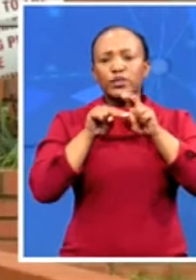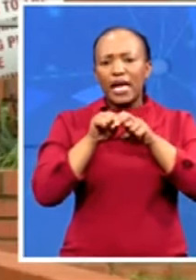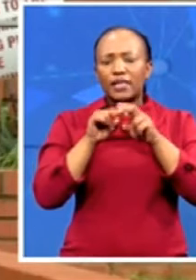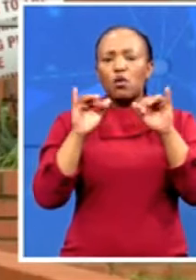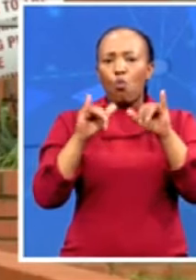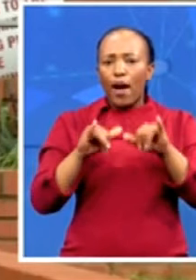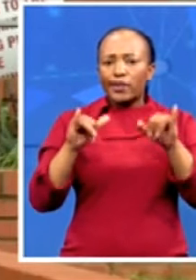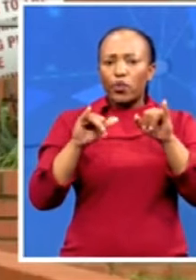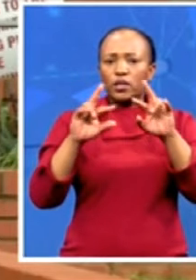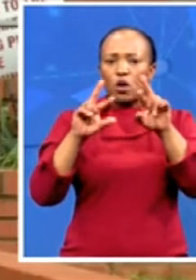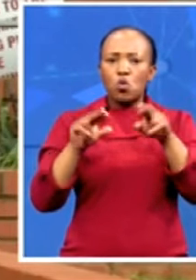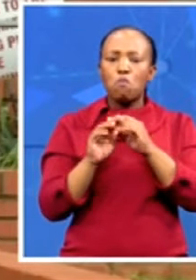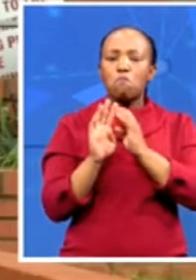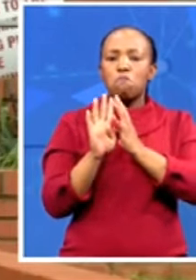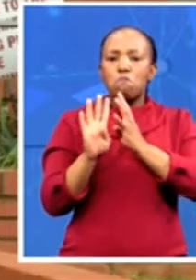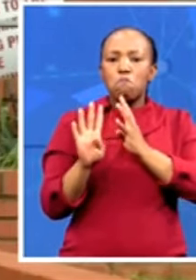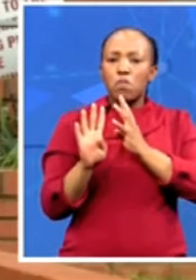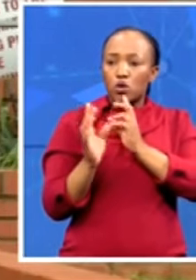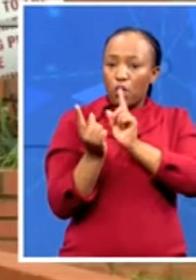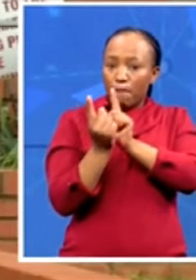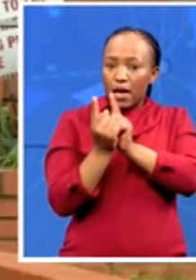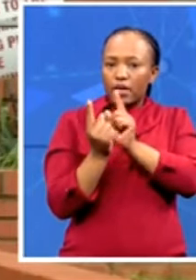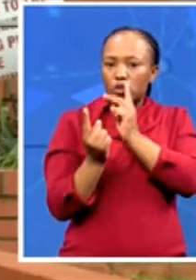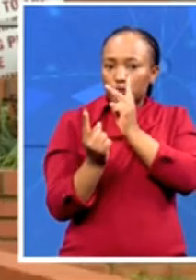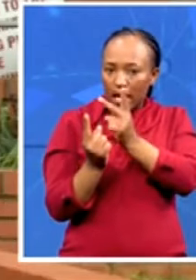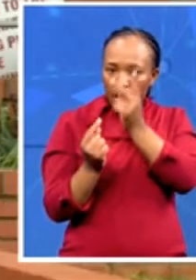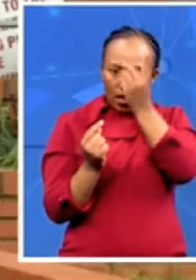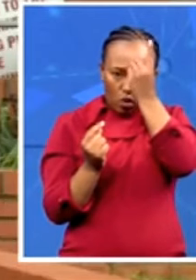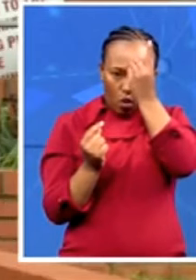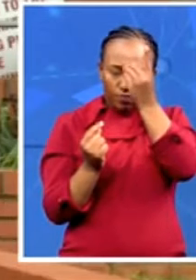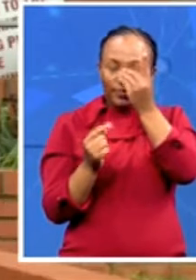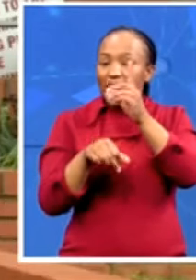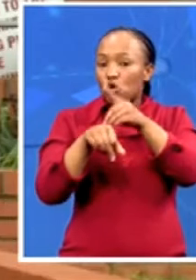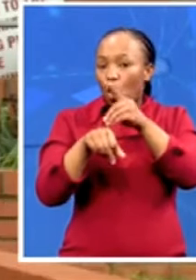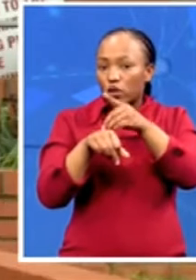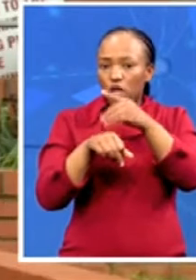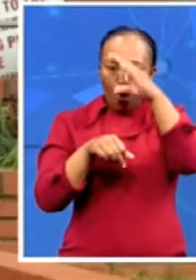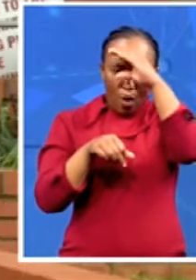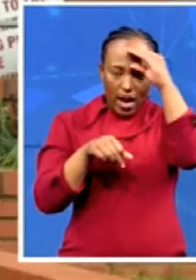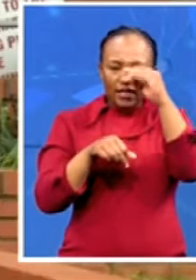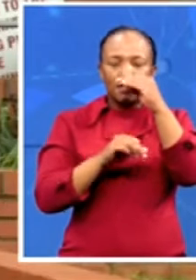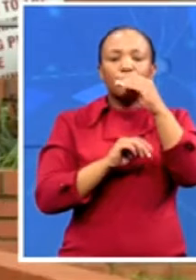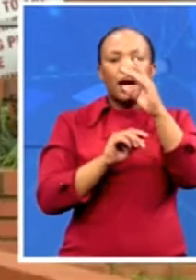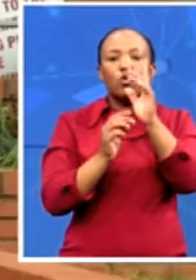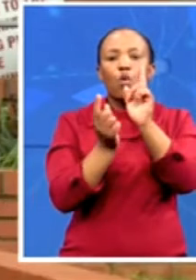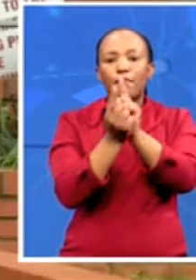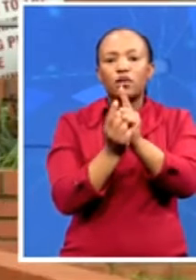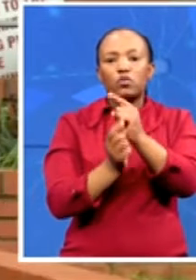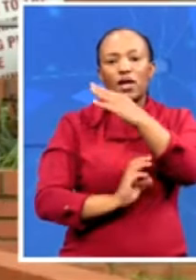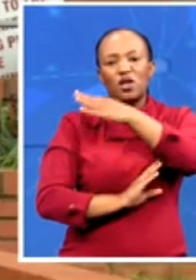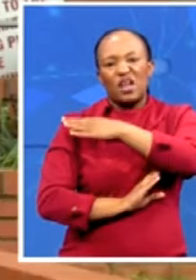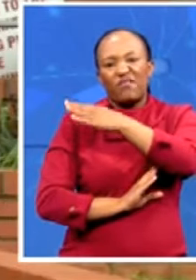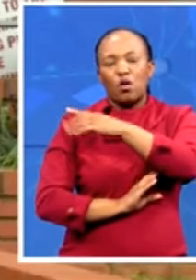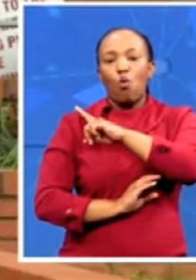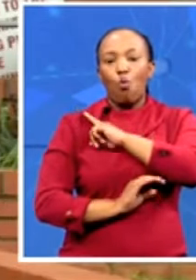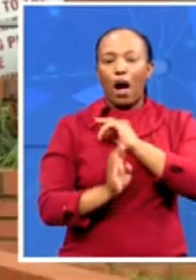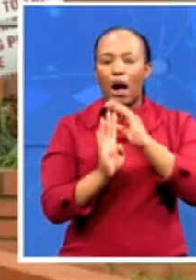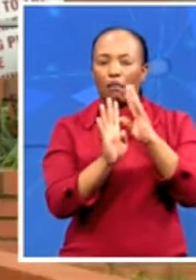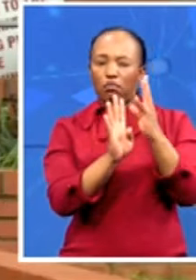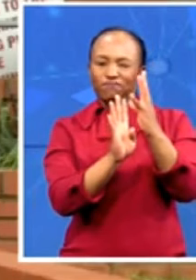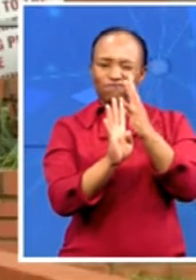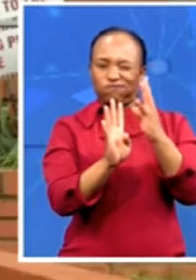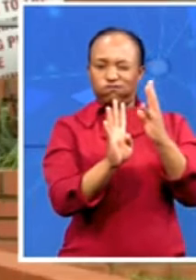or to see a nurse, but only going to see a doctor or a nurse in the afternoon because of a lot of queues that people are coming in. But also that has been